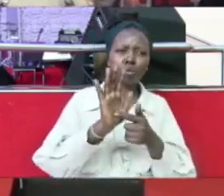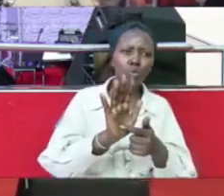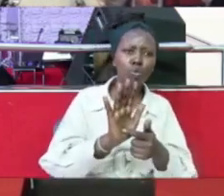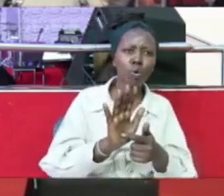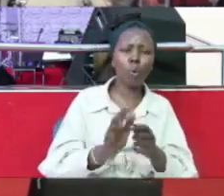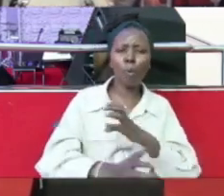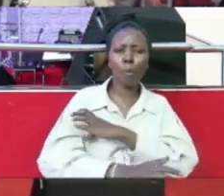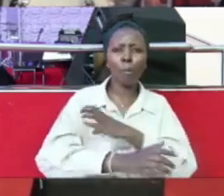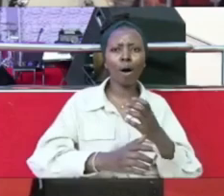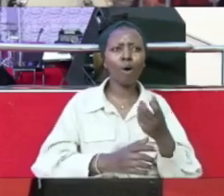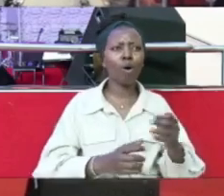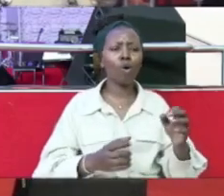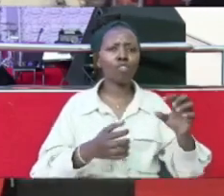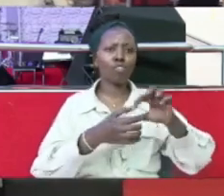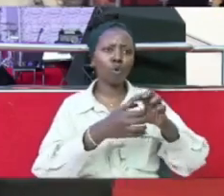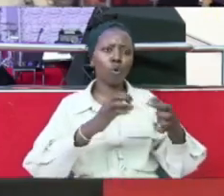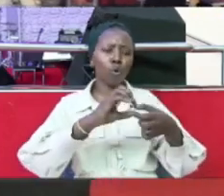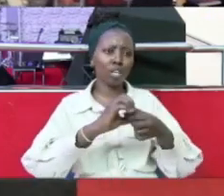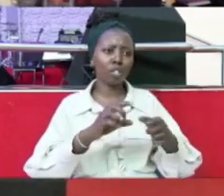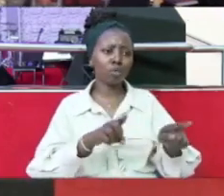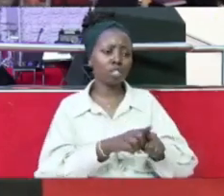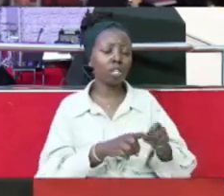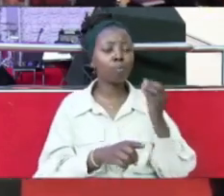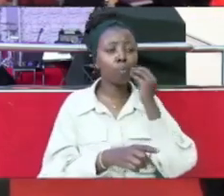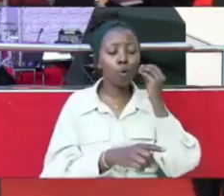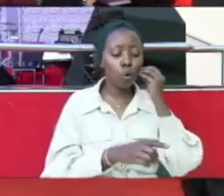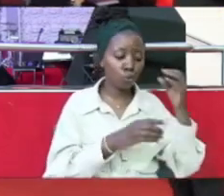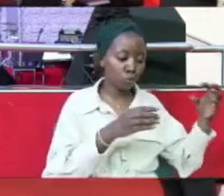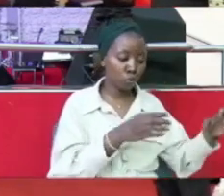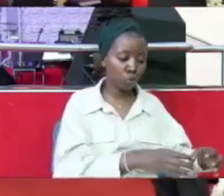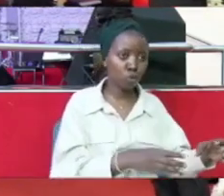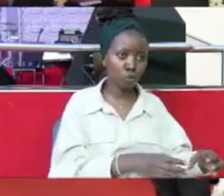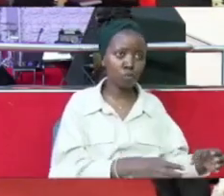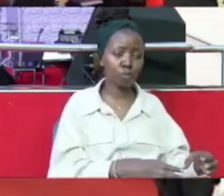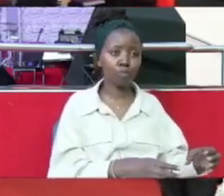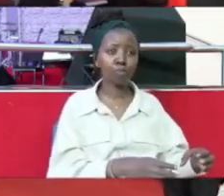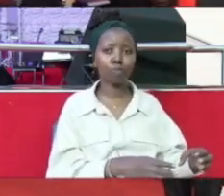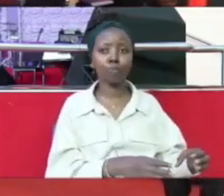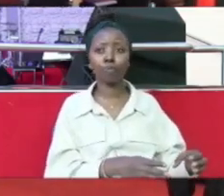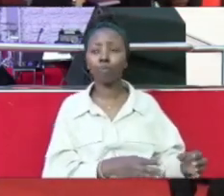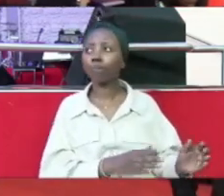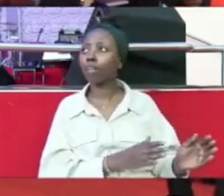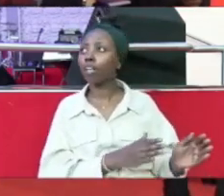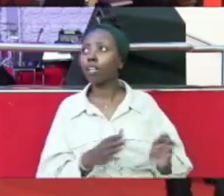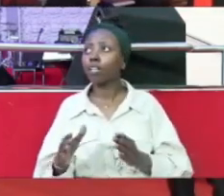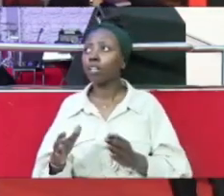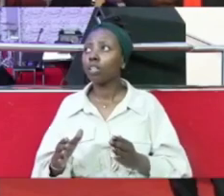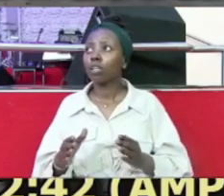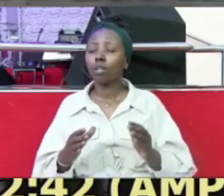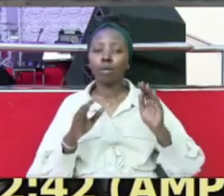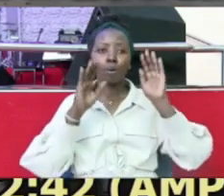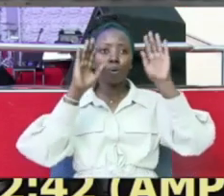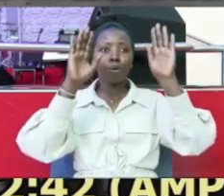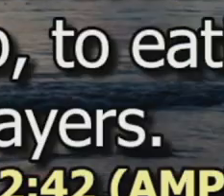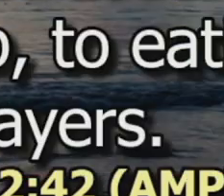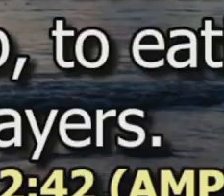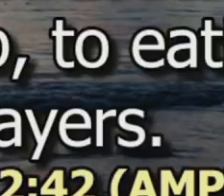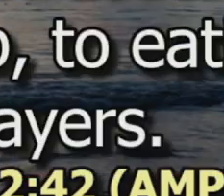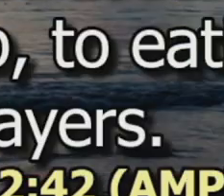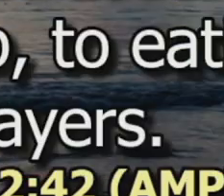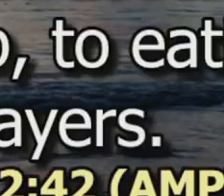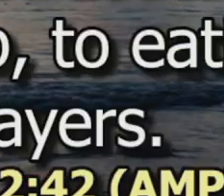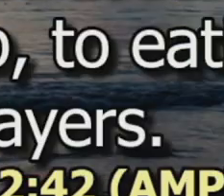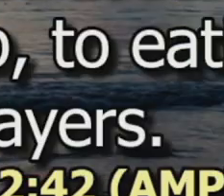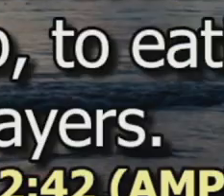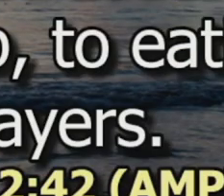Kwa sababu waliona nguvu iliyoko katika muunganiko. So our main scripture today is Acts 2 verse 42. Matendo ya Mitume sura ya